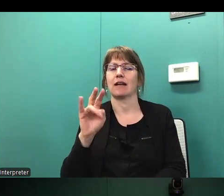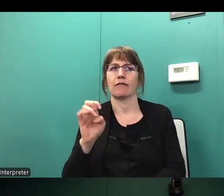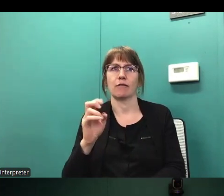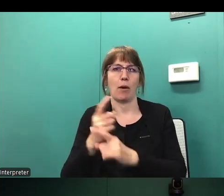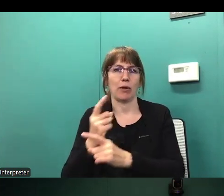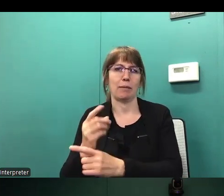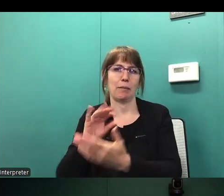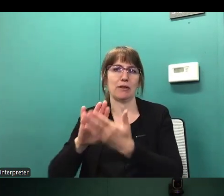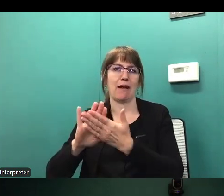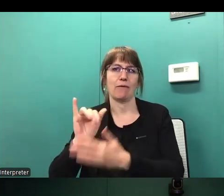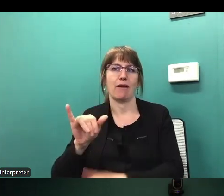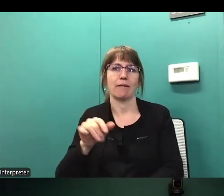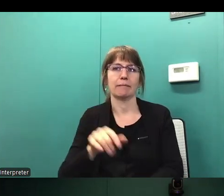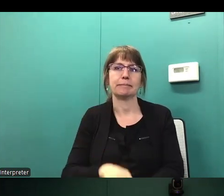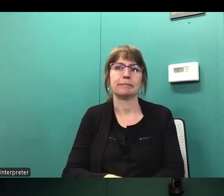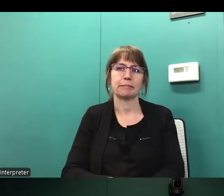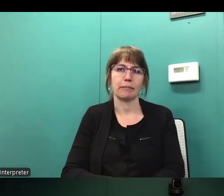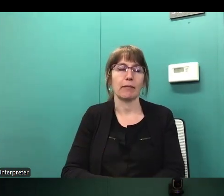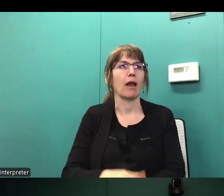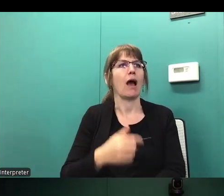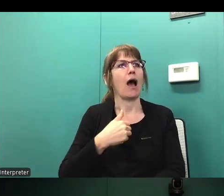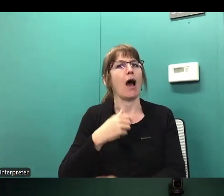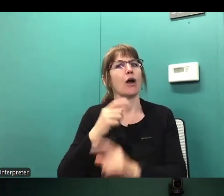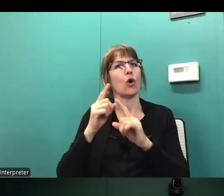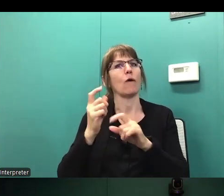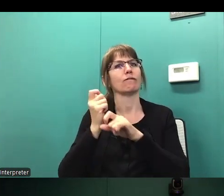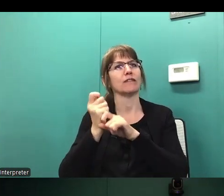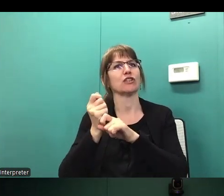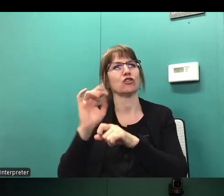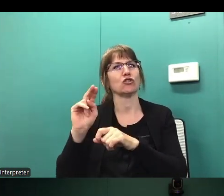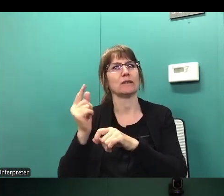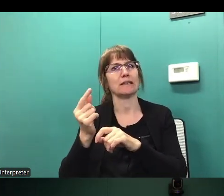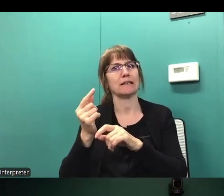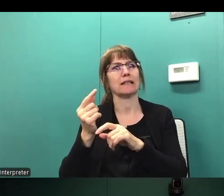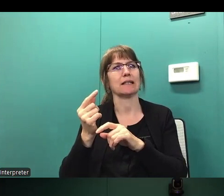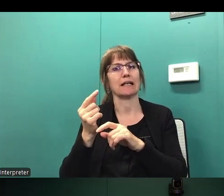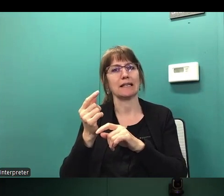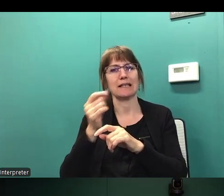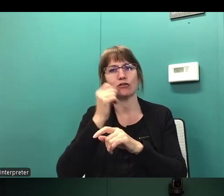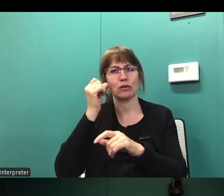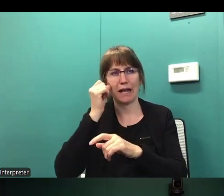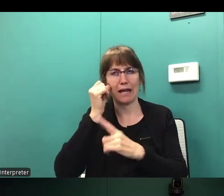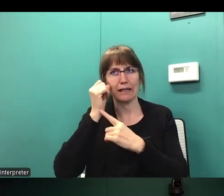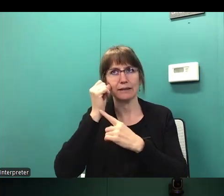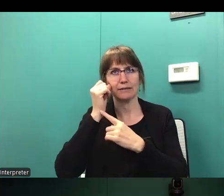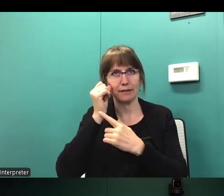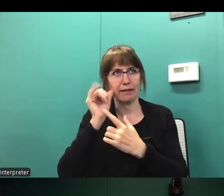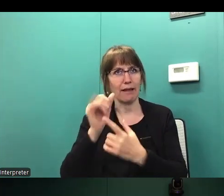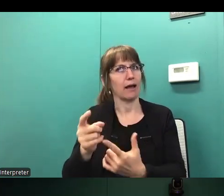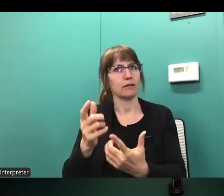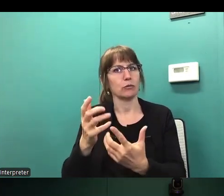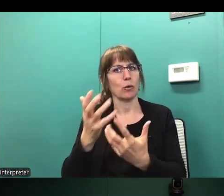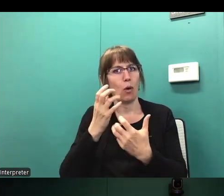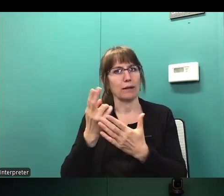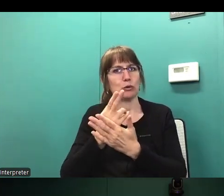I go fishing yesterday. So here's another really good, like he's now using yesterday, or he's using that. We want a 7-year-old to be using